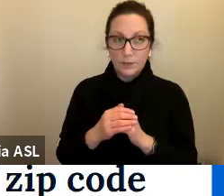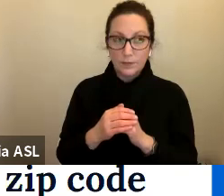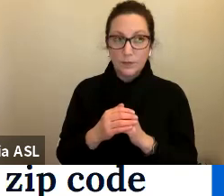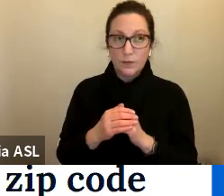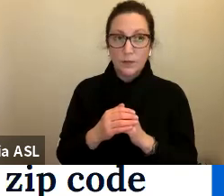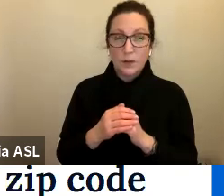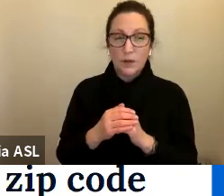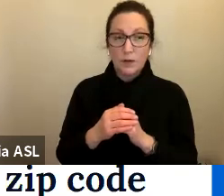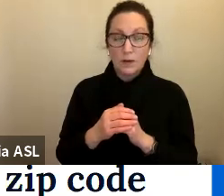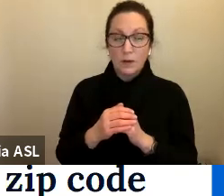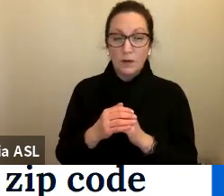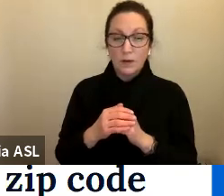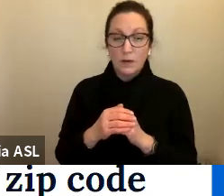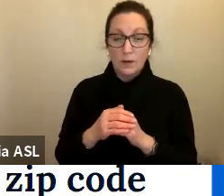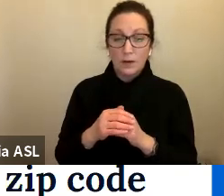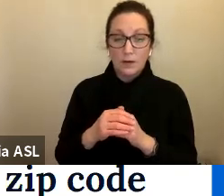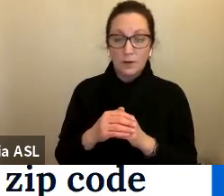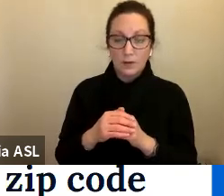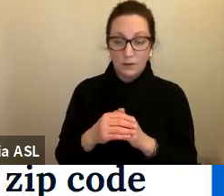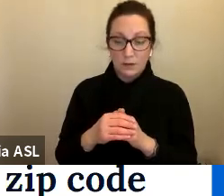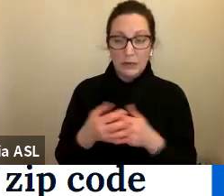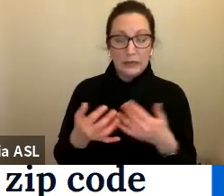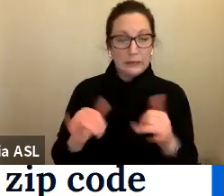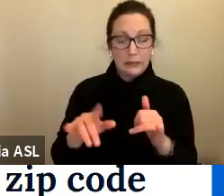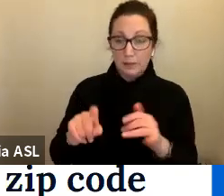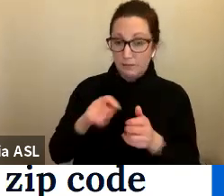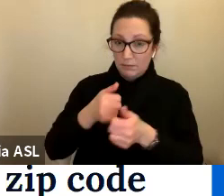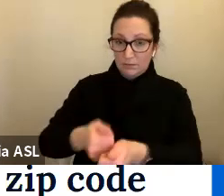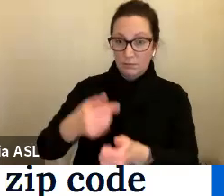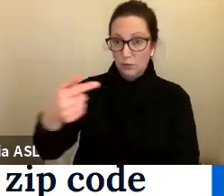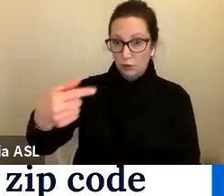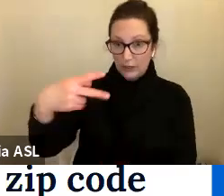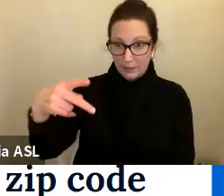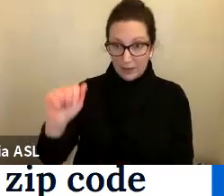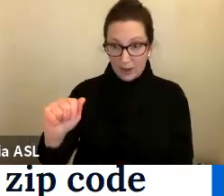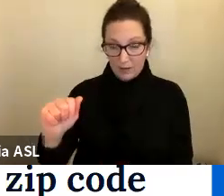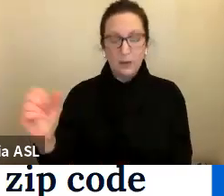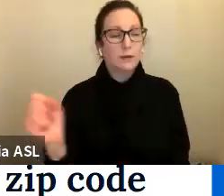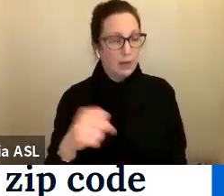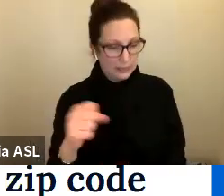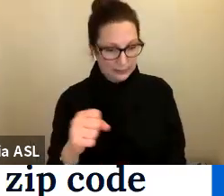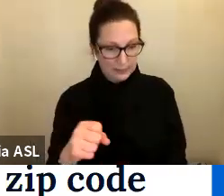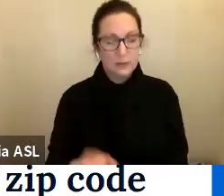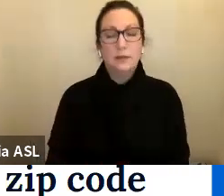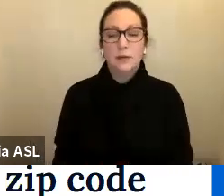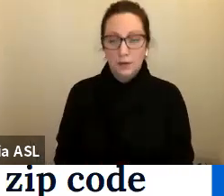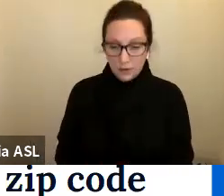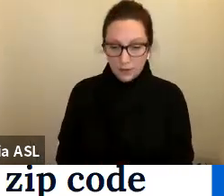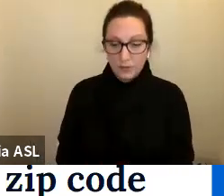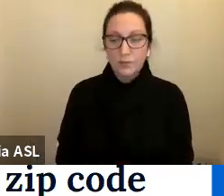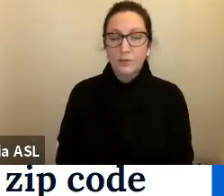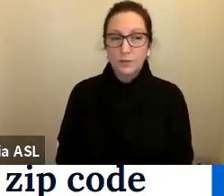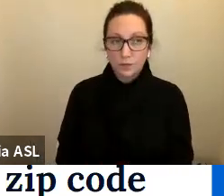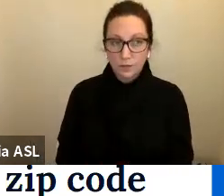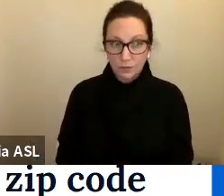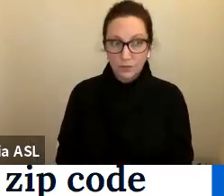still, there's the GPA requirement. Yes. Okay. All right. So